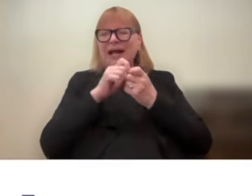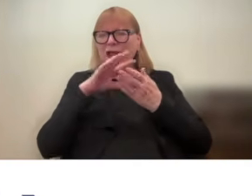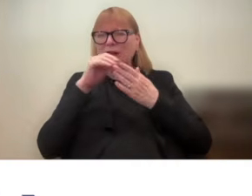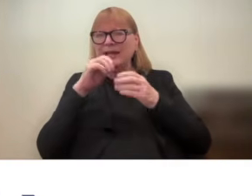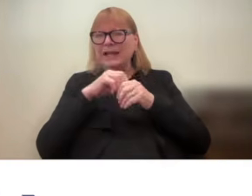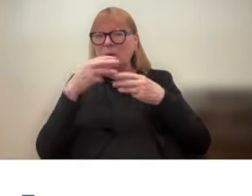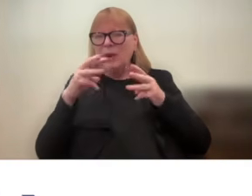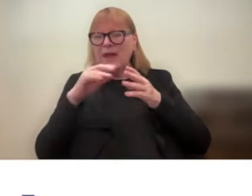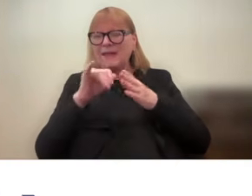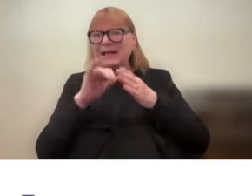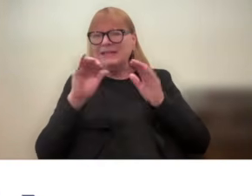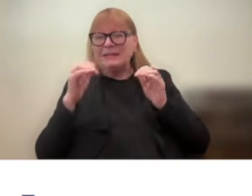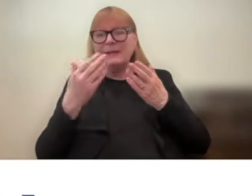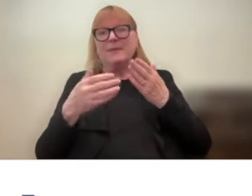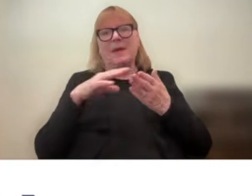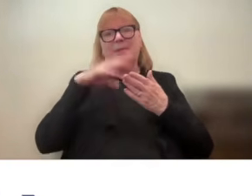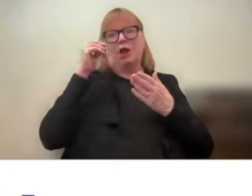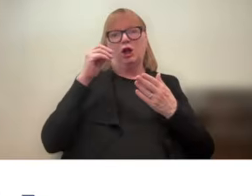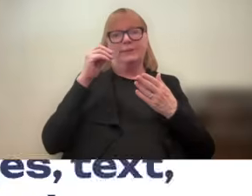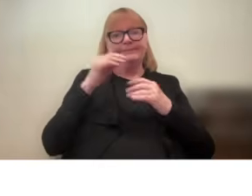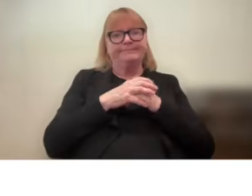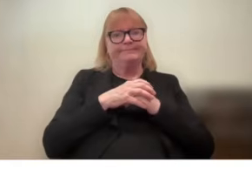that sometimes it seems like it may be.